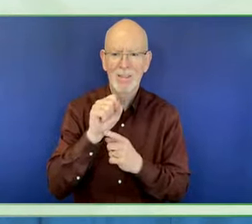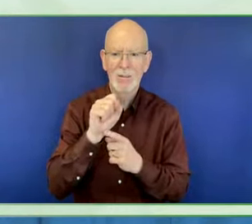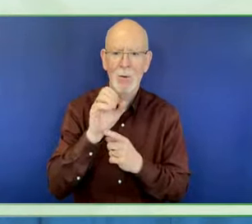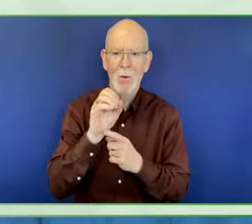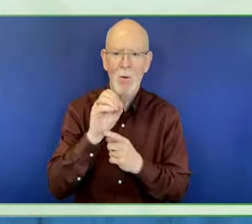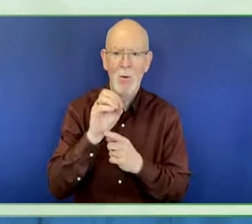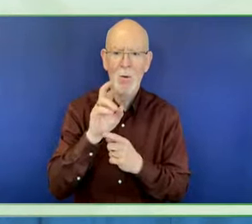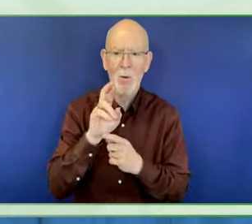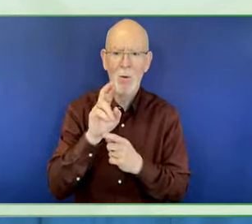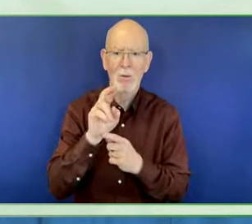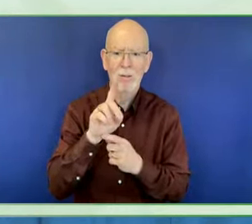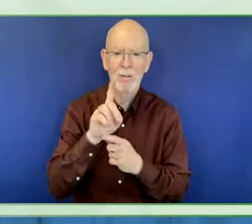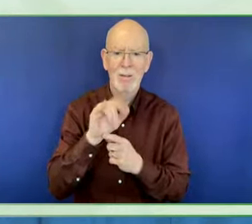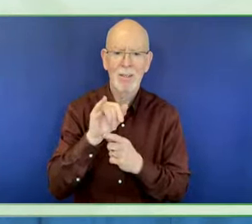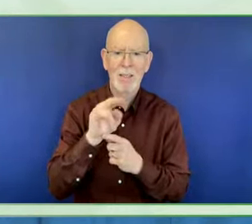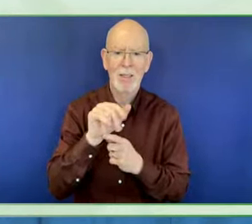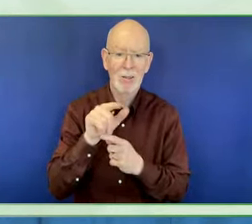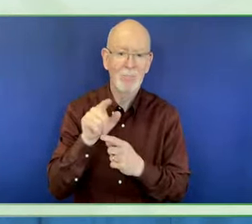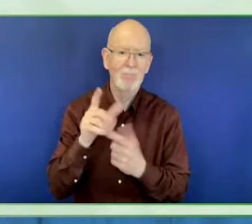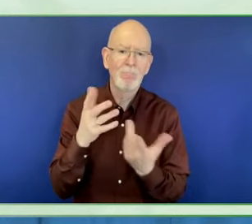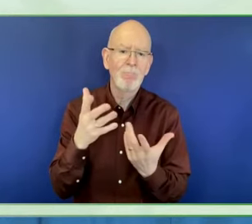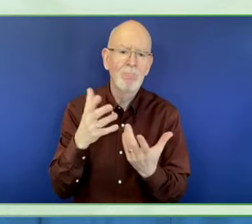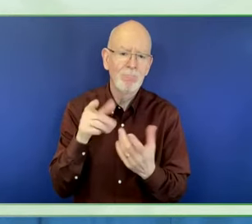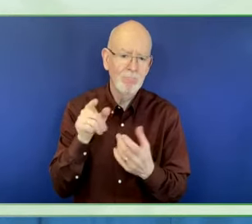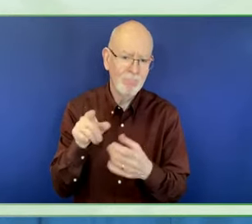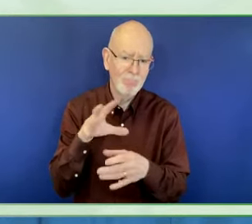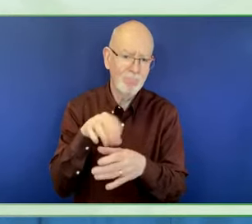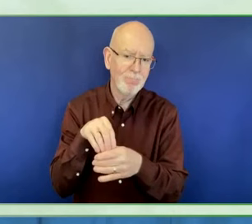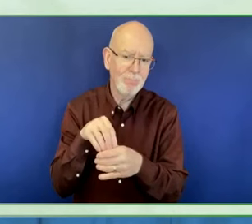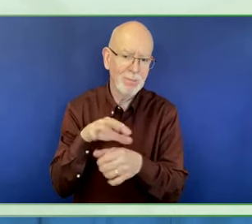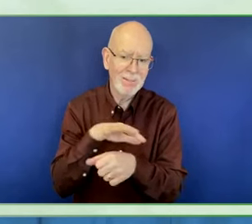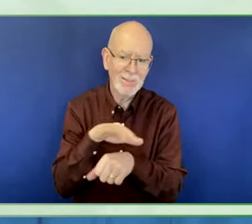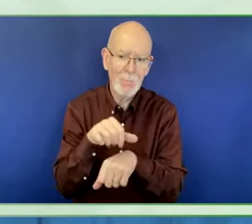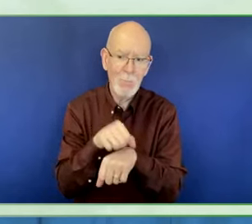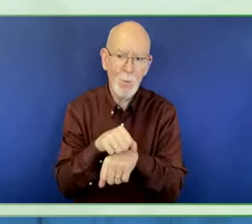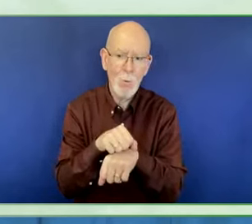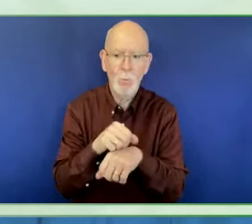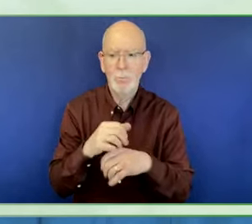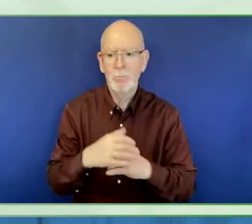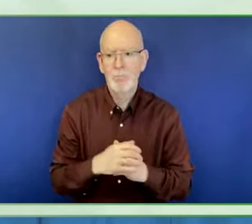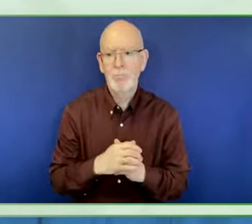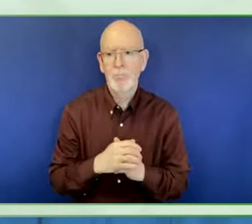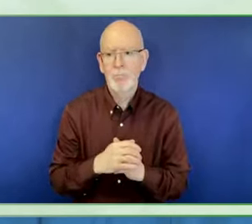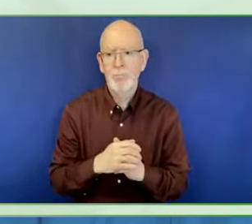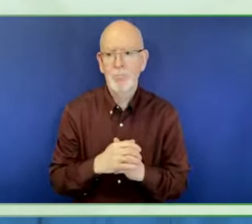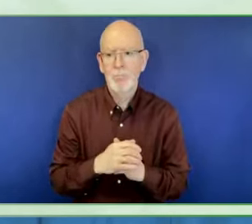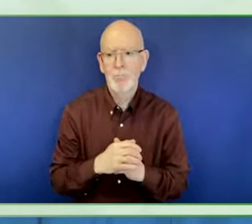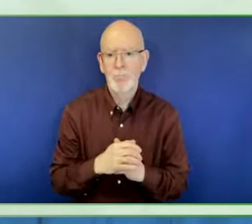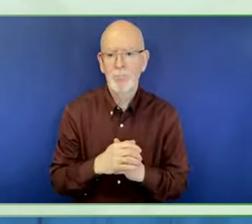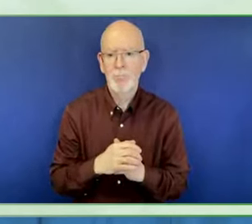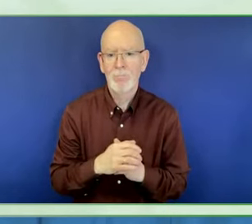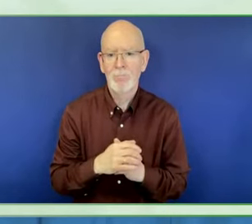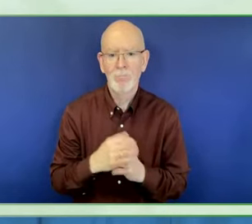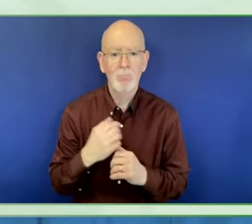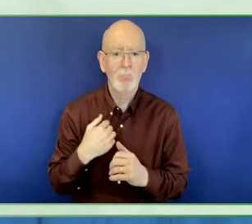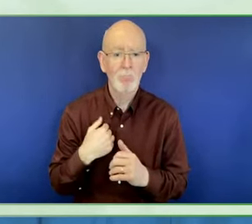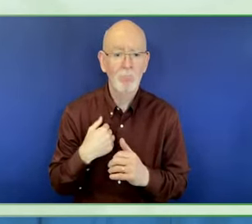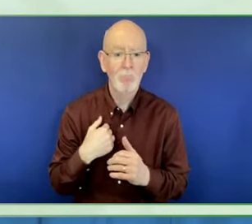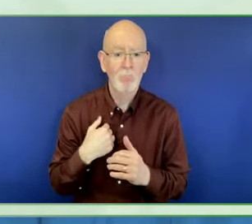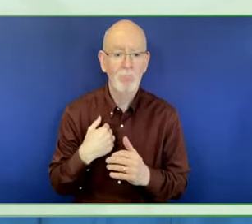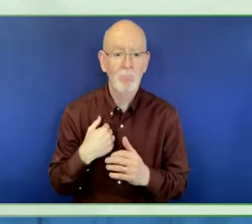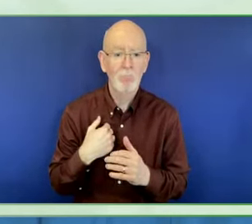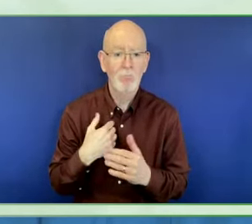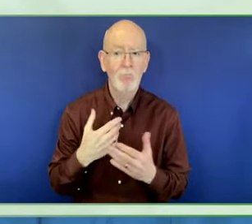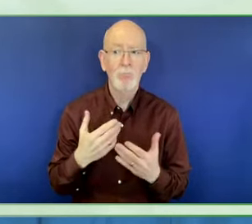Tara Lee, and she came to us with the idea of hosting sex education talks with persons with disabilities,